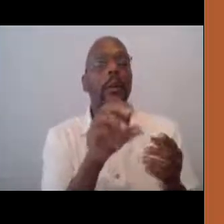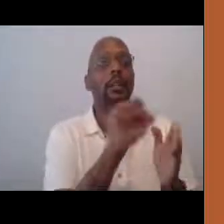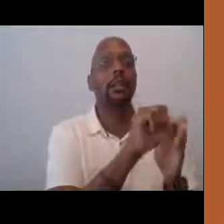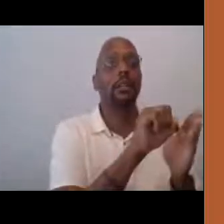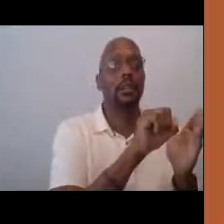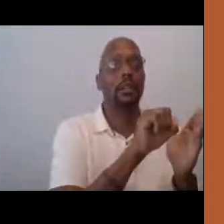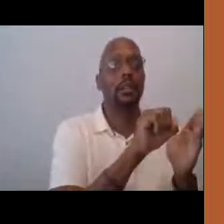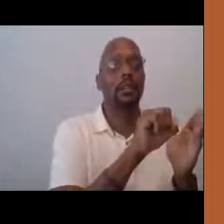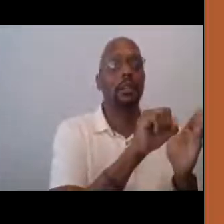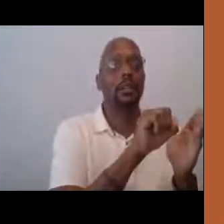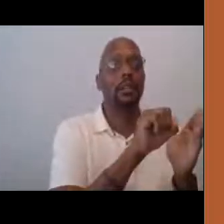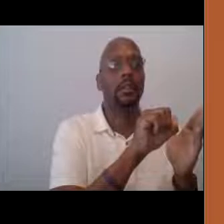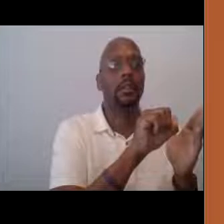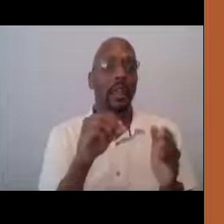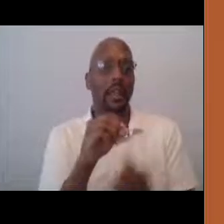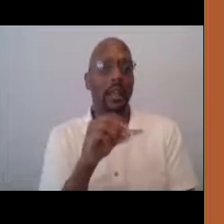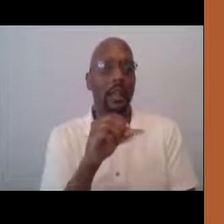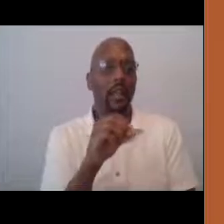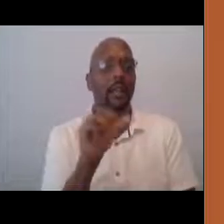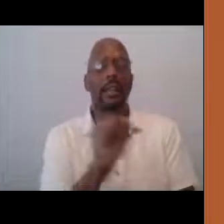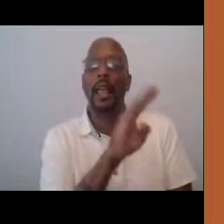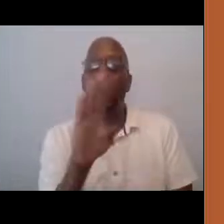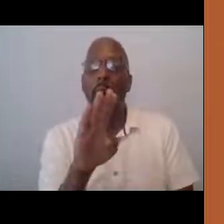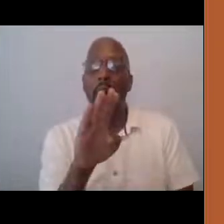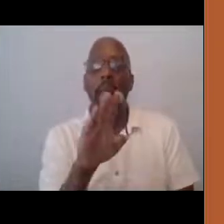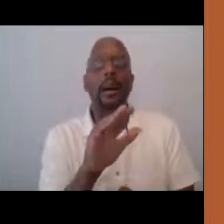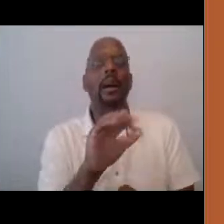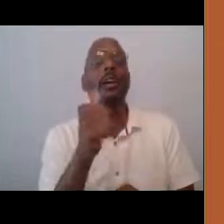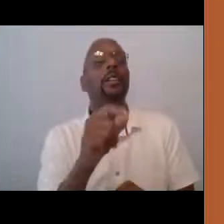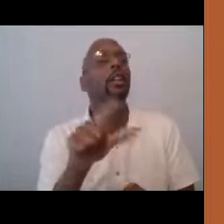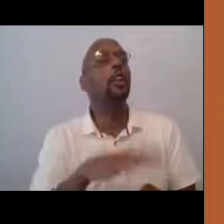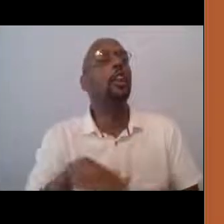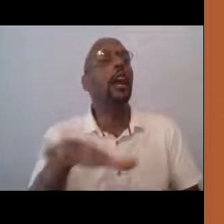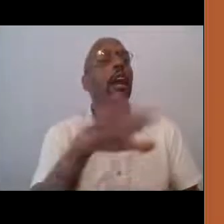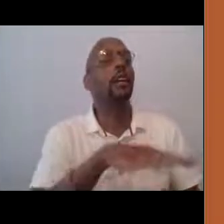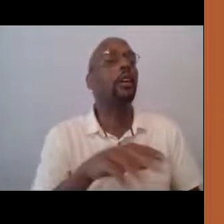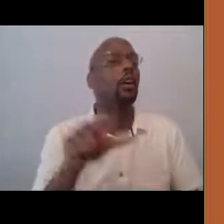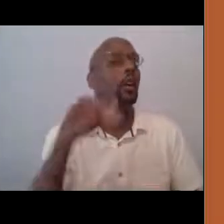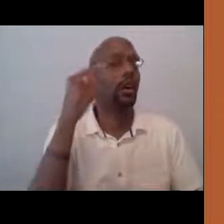bands and Santa Barbara and other local governments?